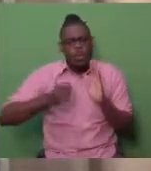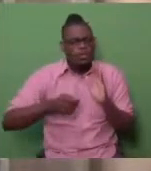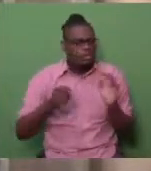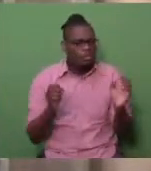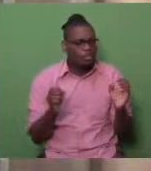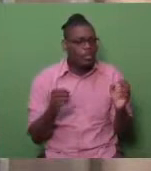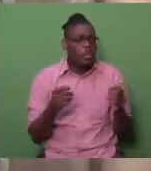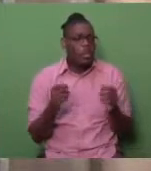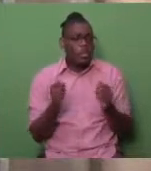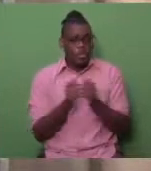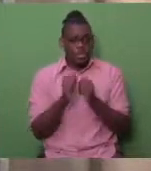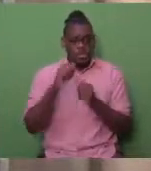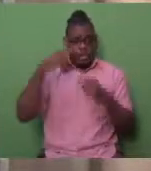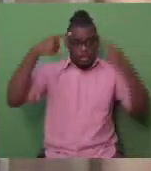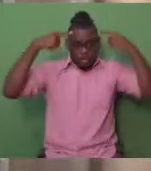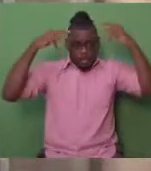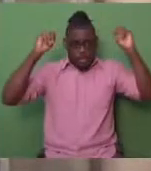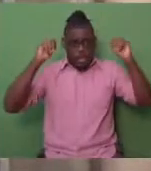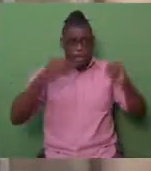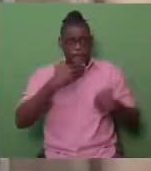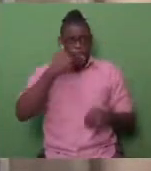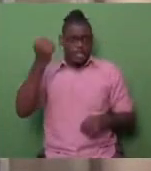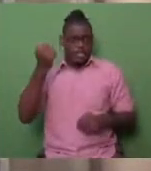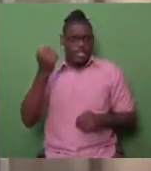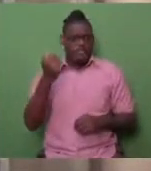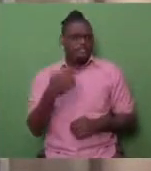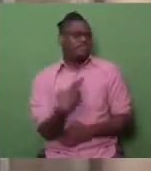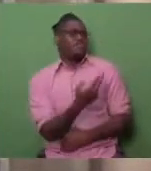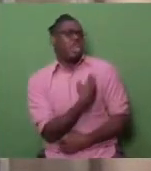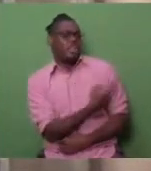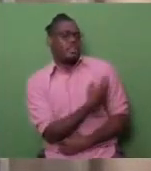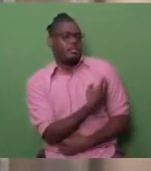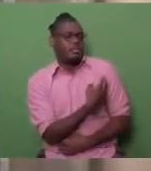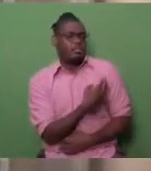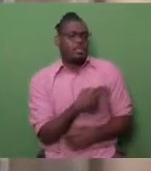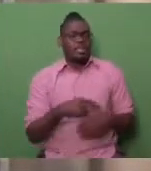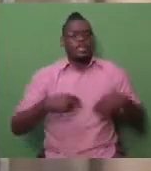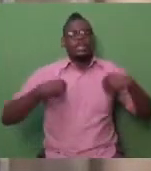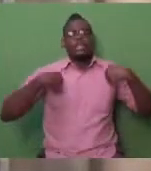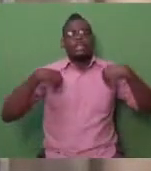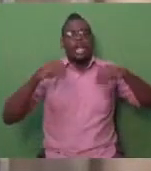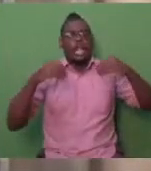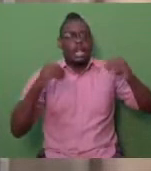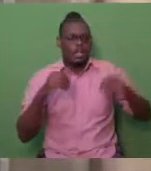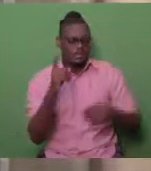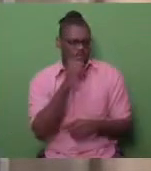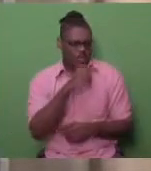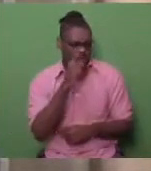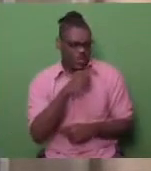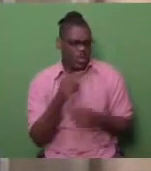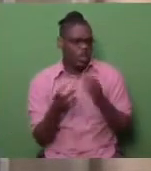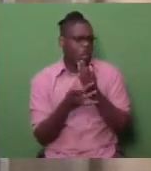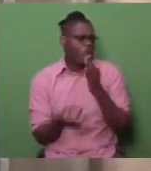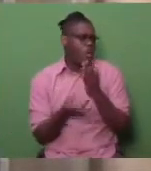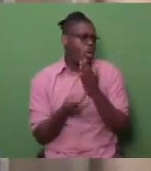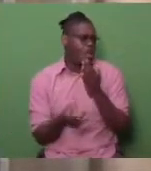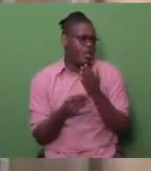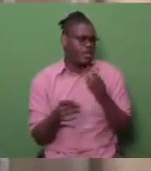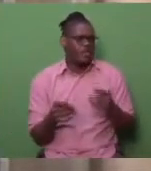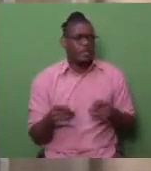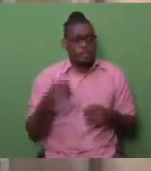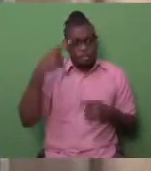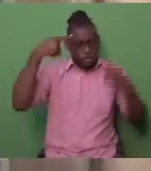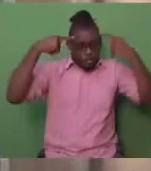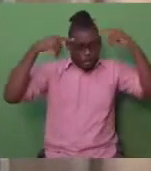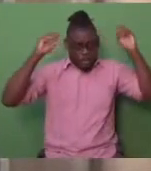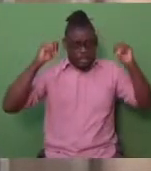for allegedly selling Petrotrin $100 million in fake oil. So the Prime Minister's best friend is very resilient. He's doing quite